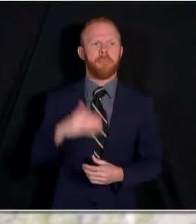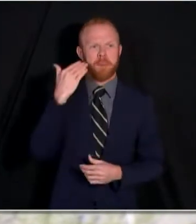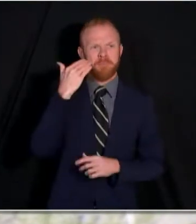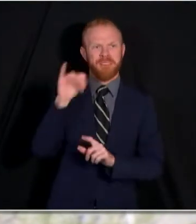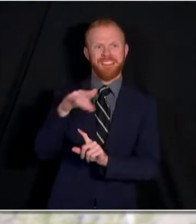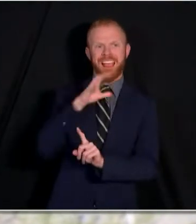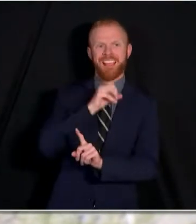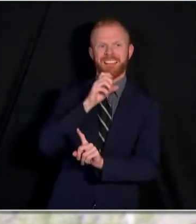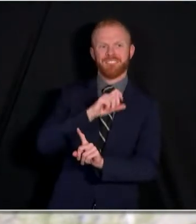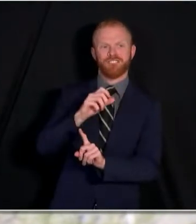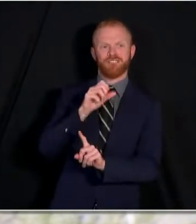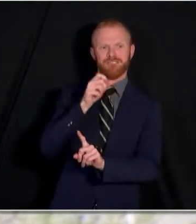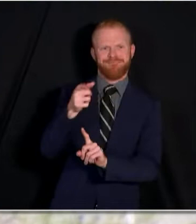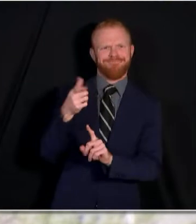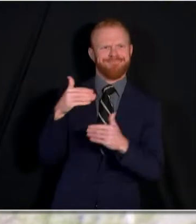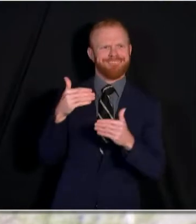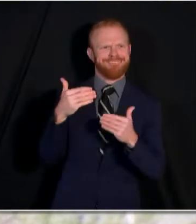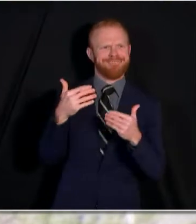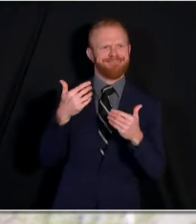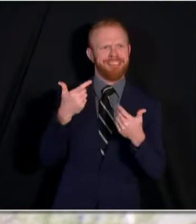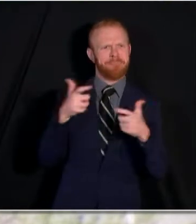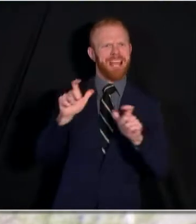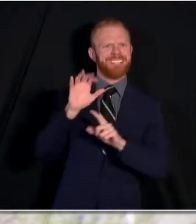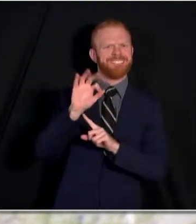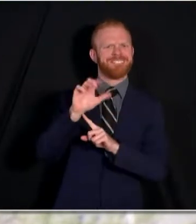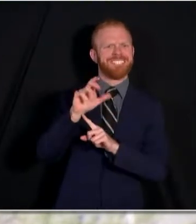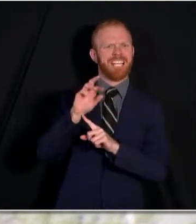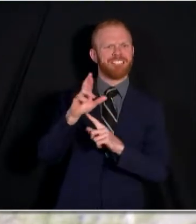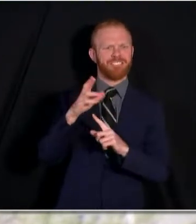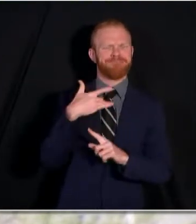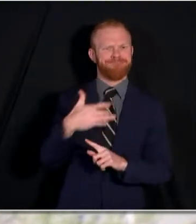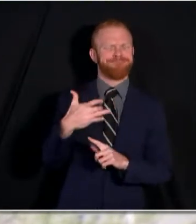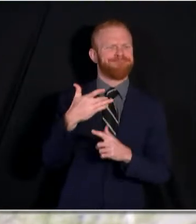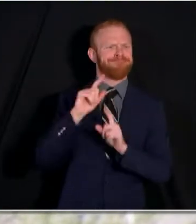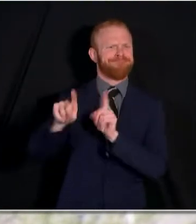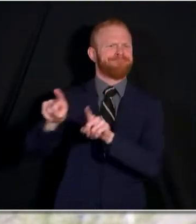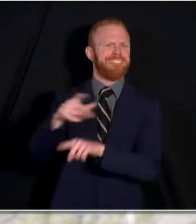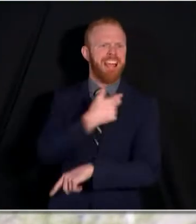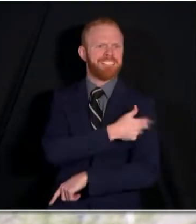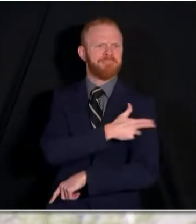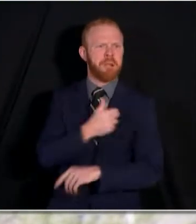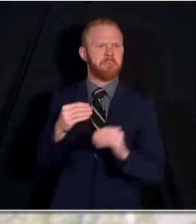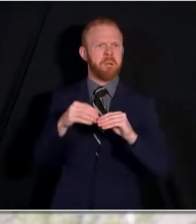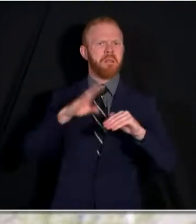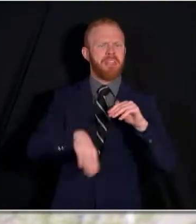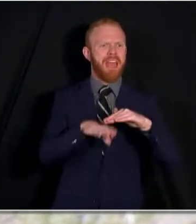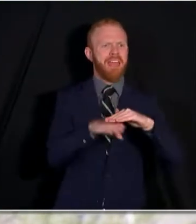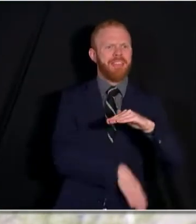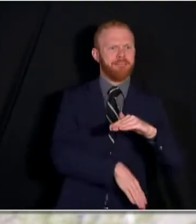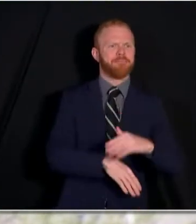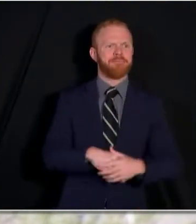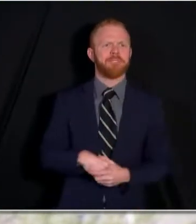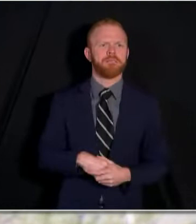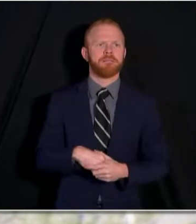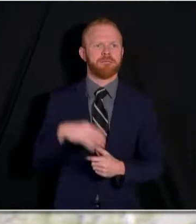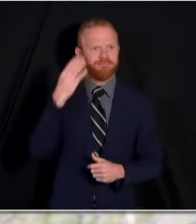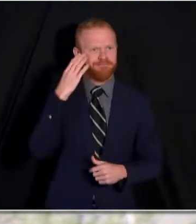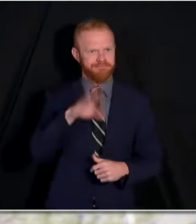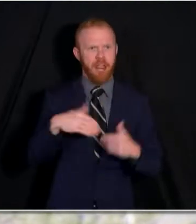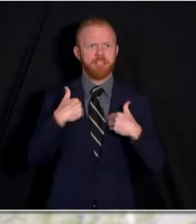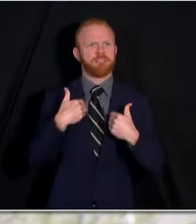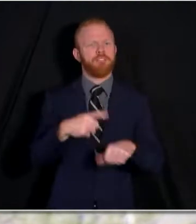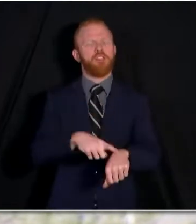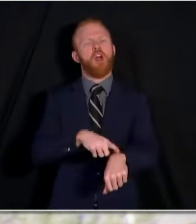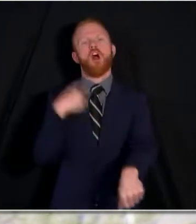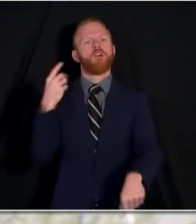to hospitalization and deaths from COVID-19. But we and you know we have a long way to go. Although